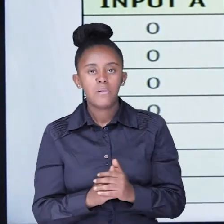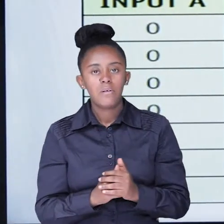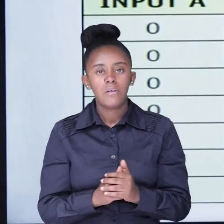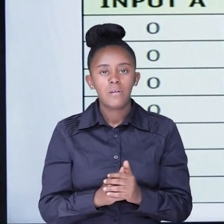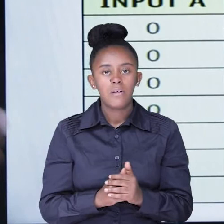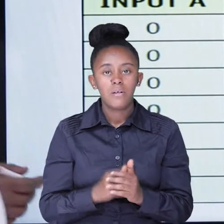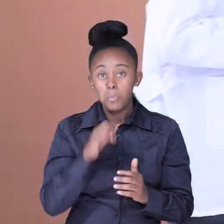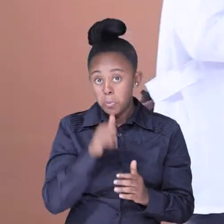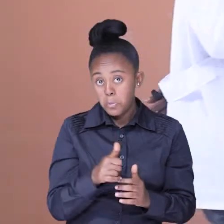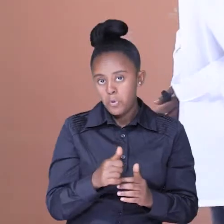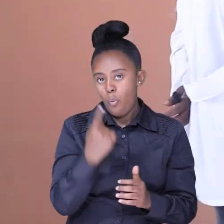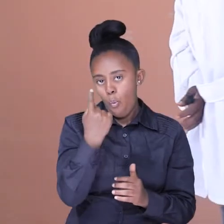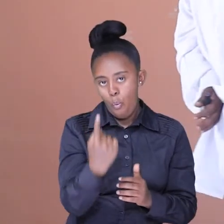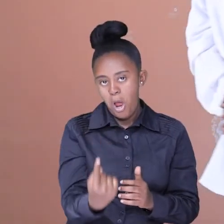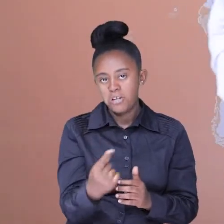Unless we get 1.